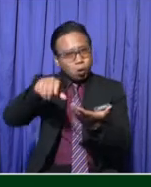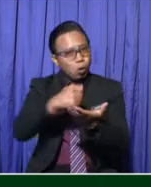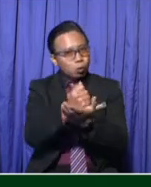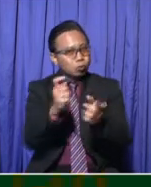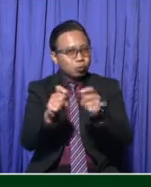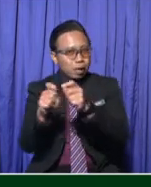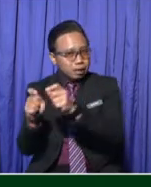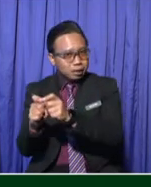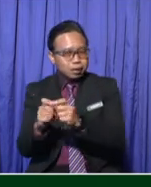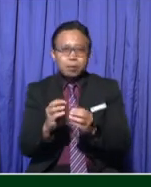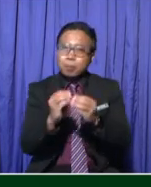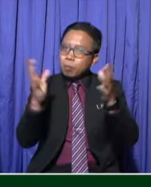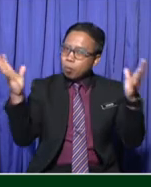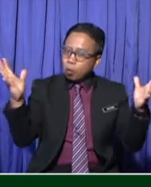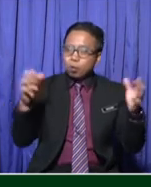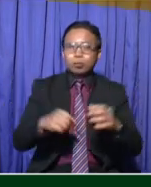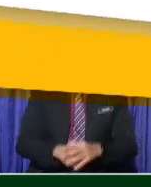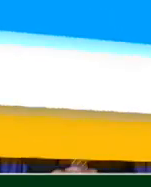more than.